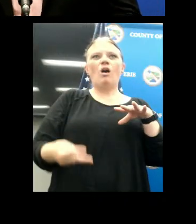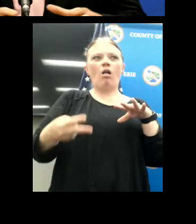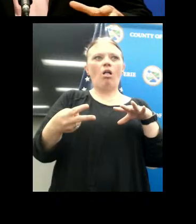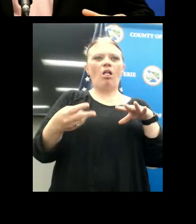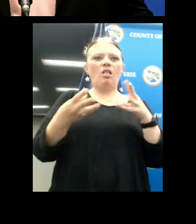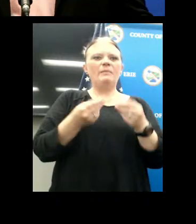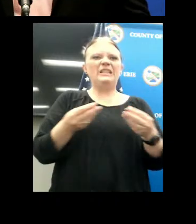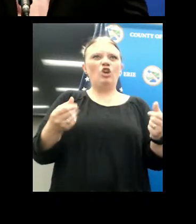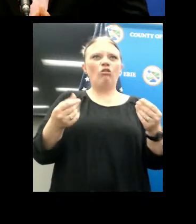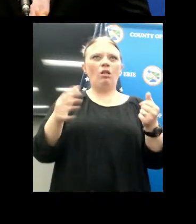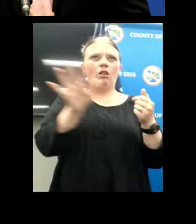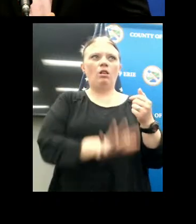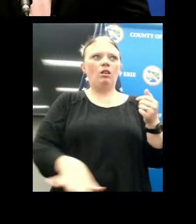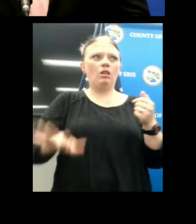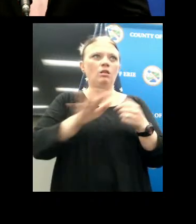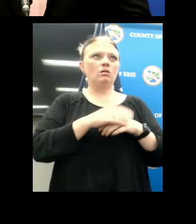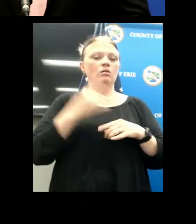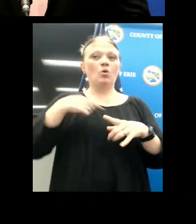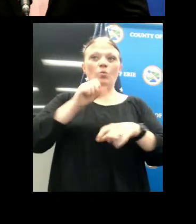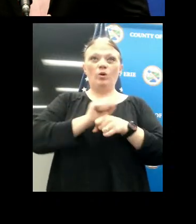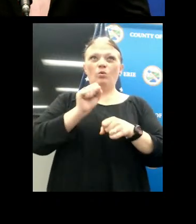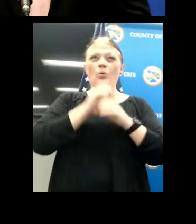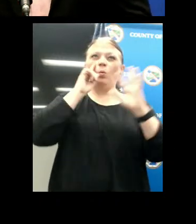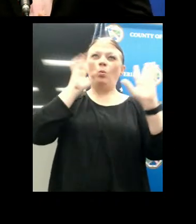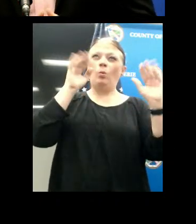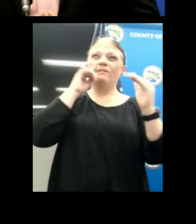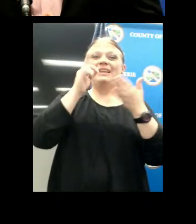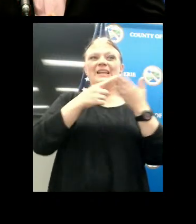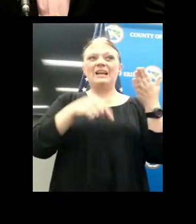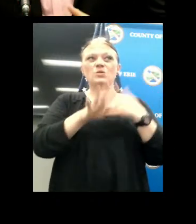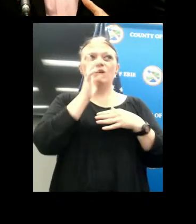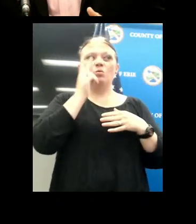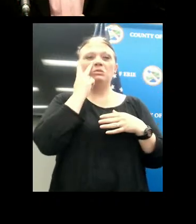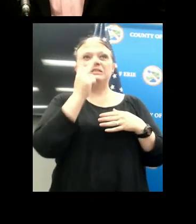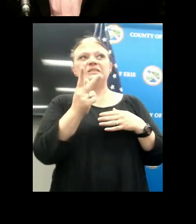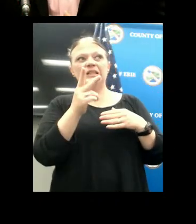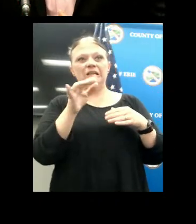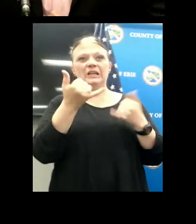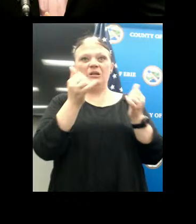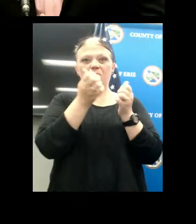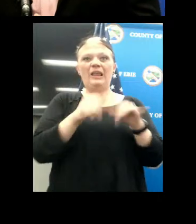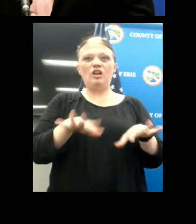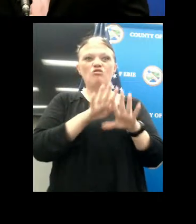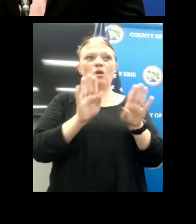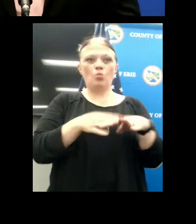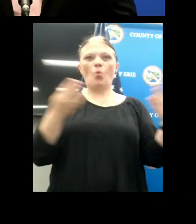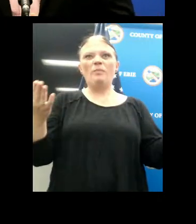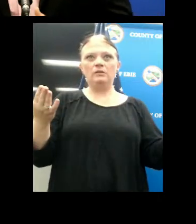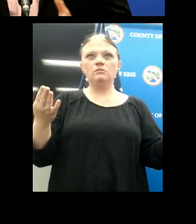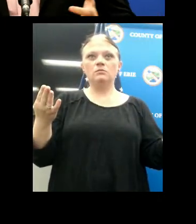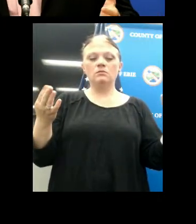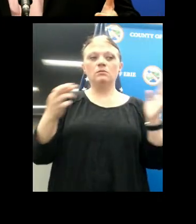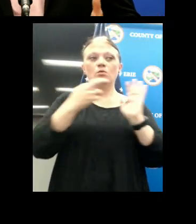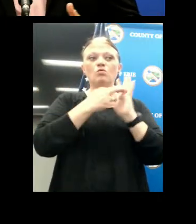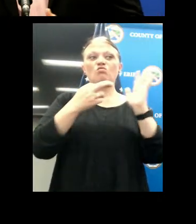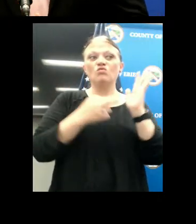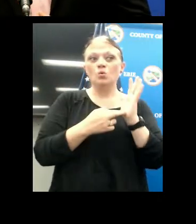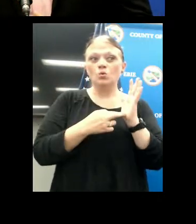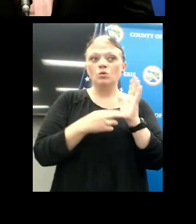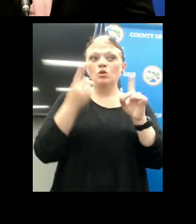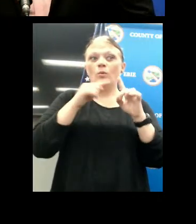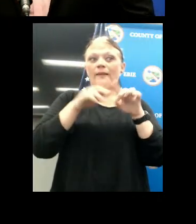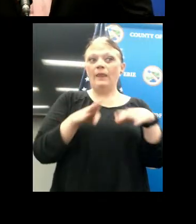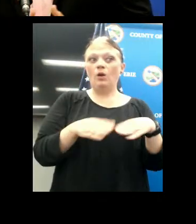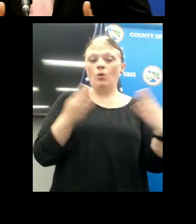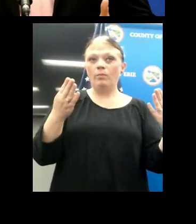well throughout Erie County parks. So we're working. Hopefully by next week you'll start to see playgrounds in Erie County parks start to open. The rules for the playgrounds once